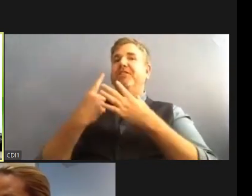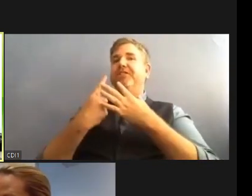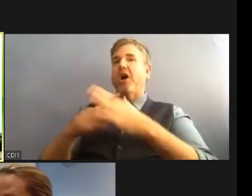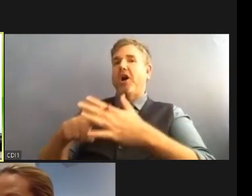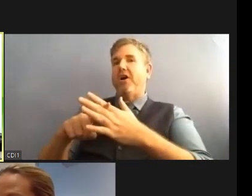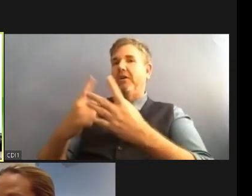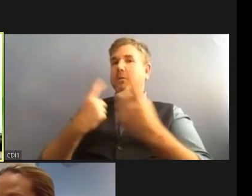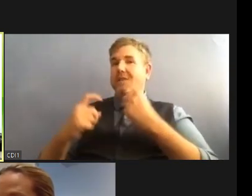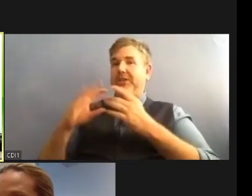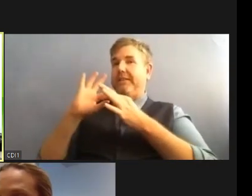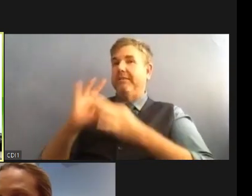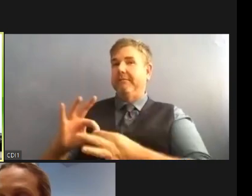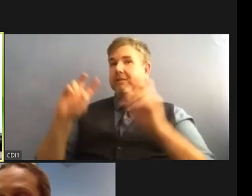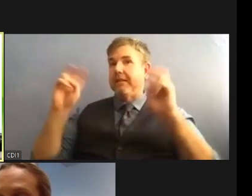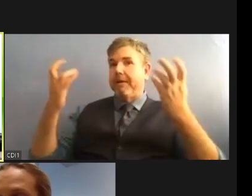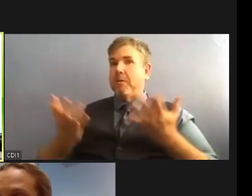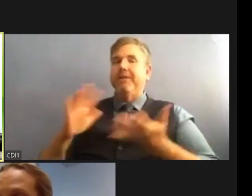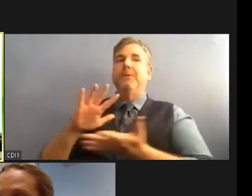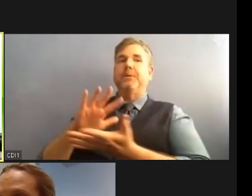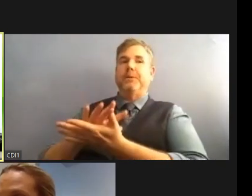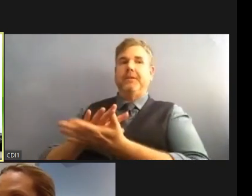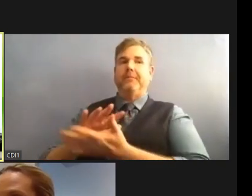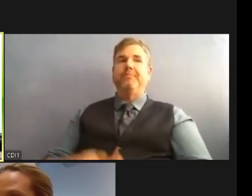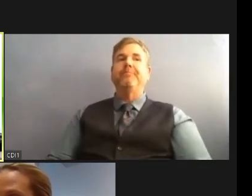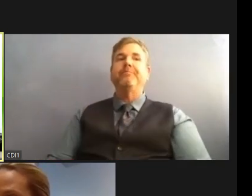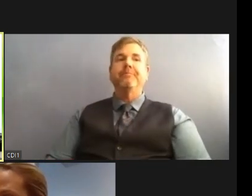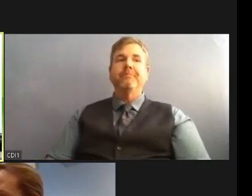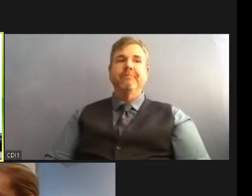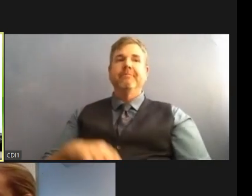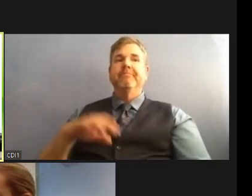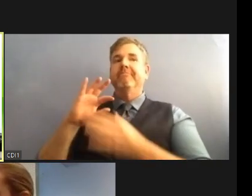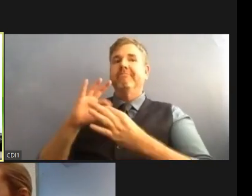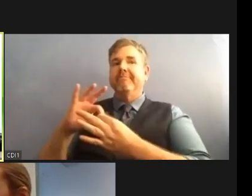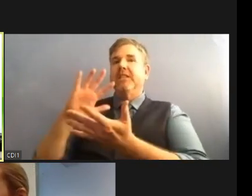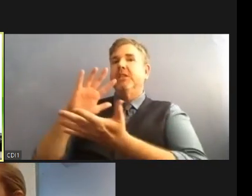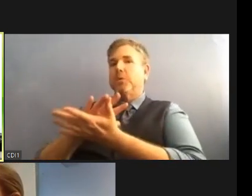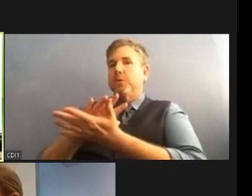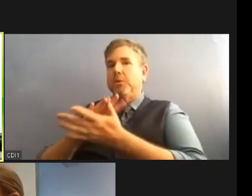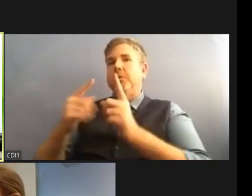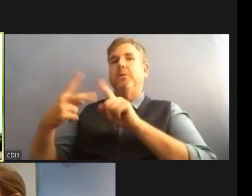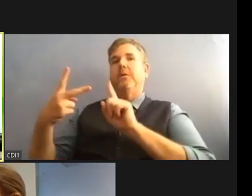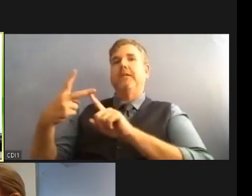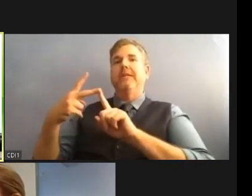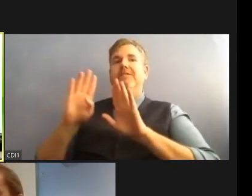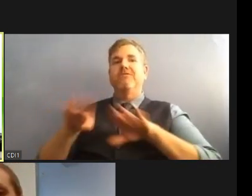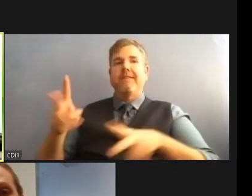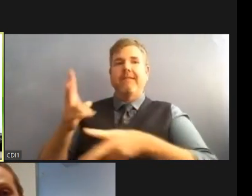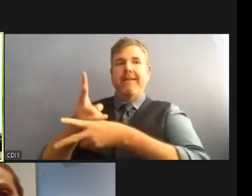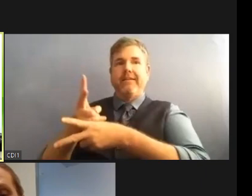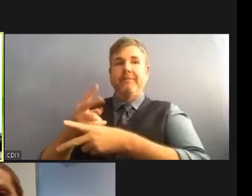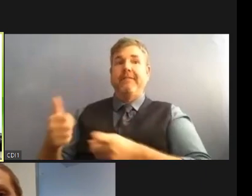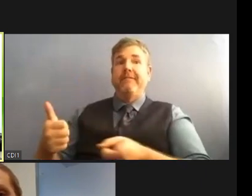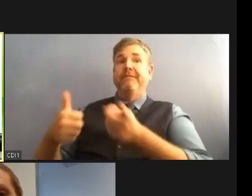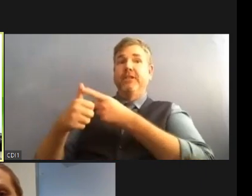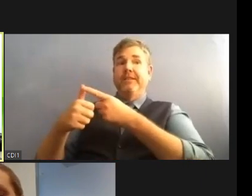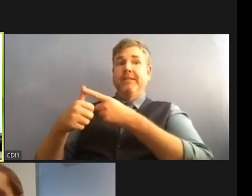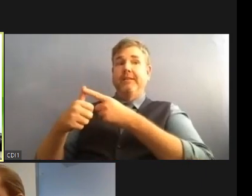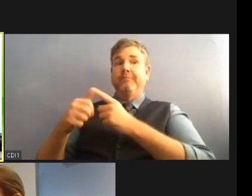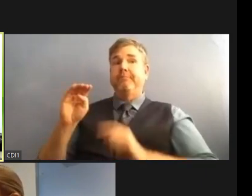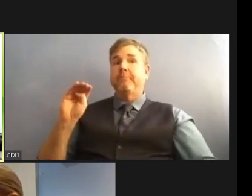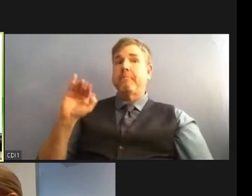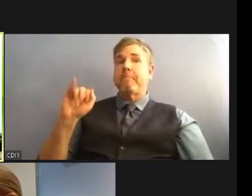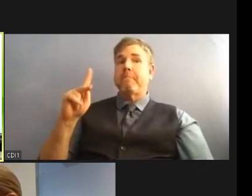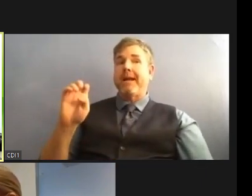about schools as well as childcare related questions, but let's start with a couple here. Mike from Sausalito asks,